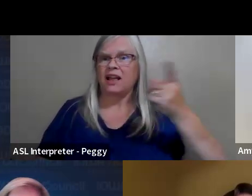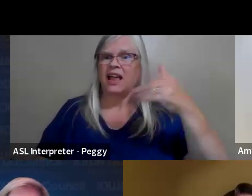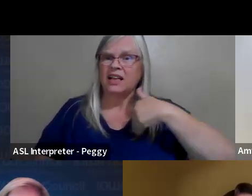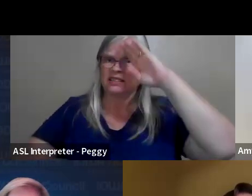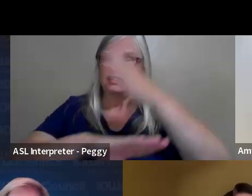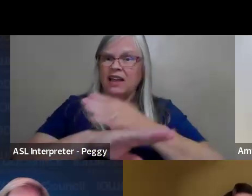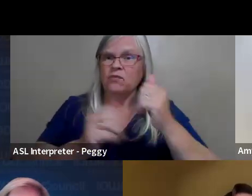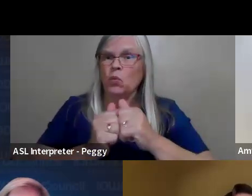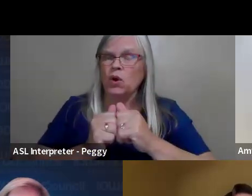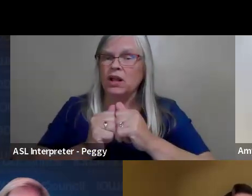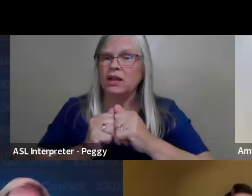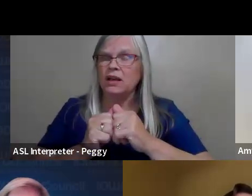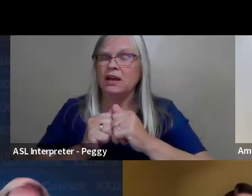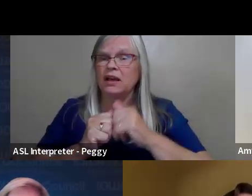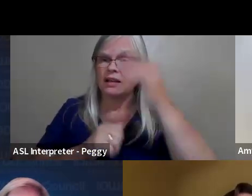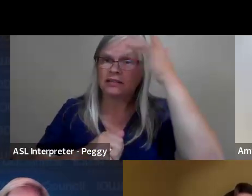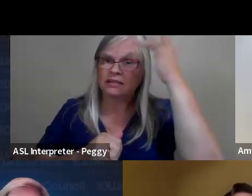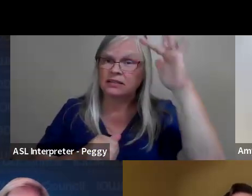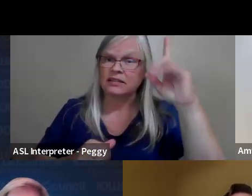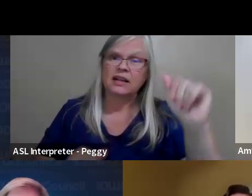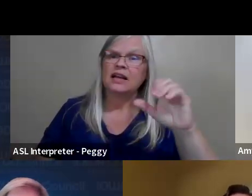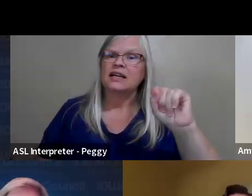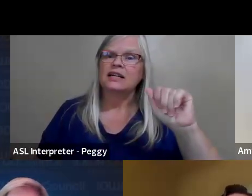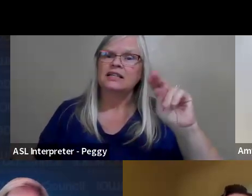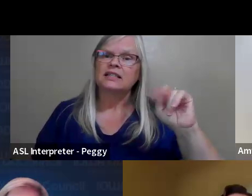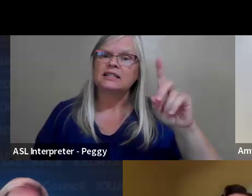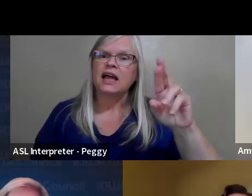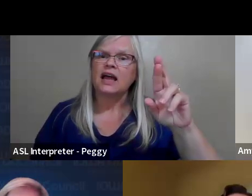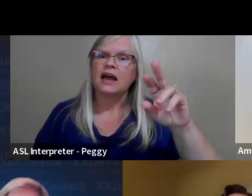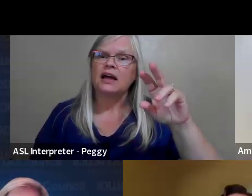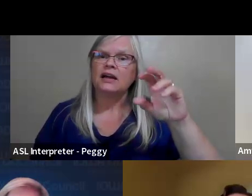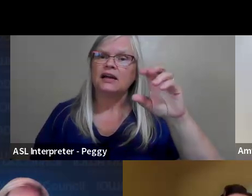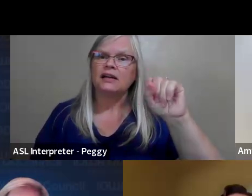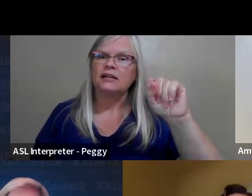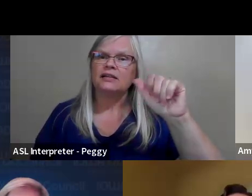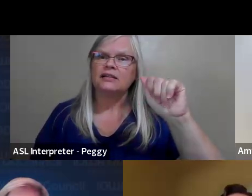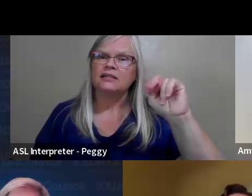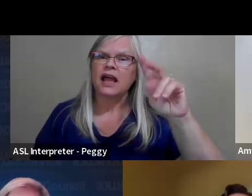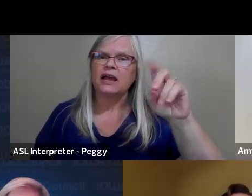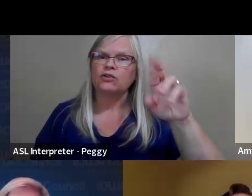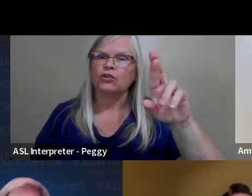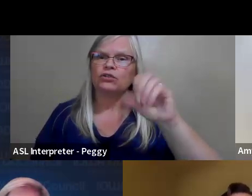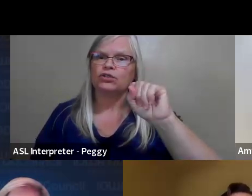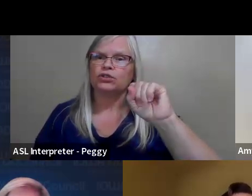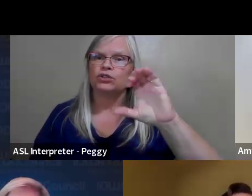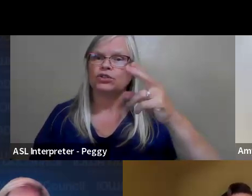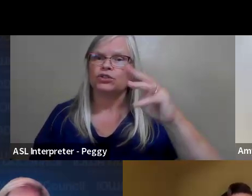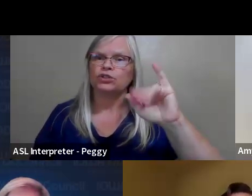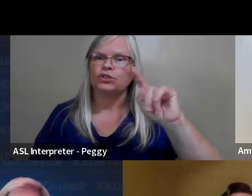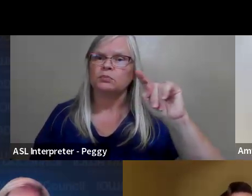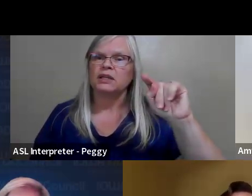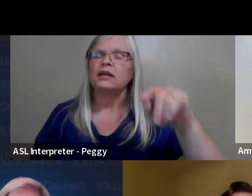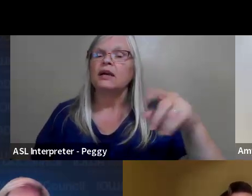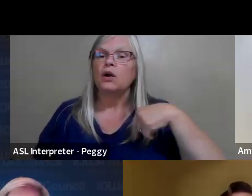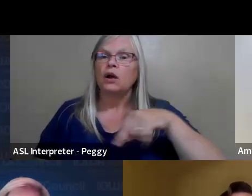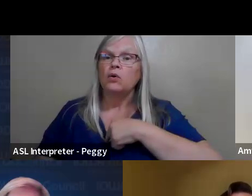with a developmental disability, Senator Schmidt. And he put in a provision there that in normal times we would